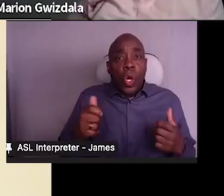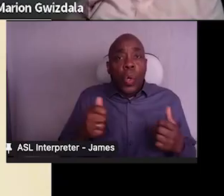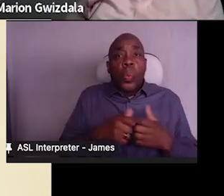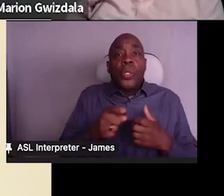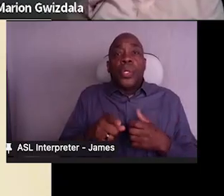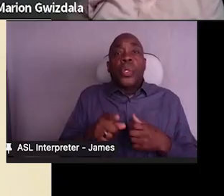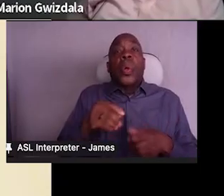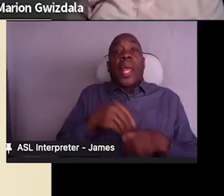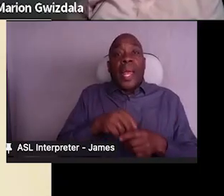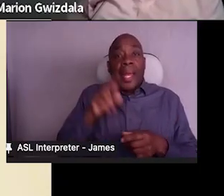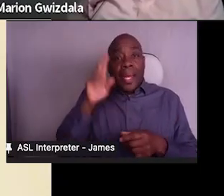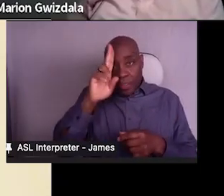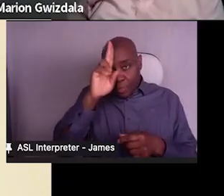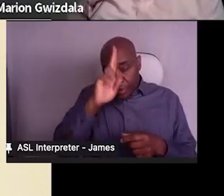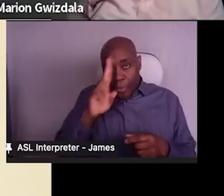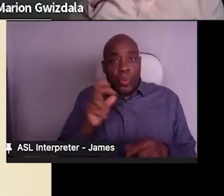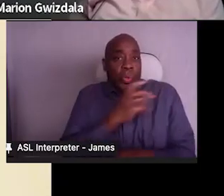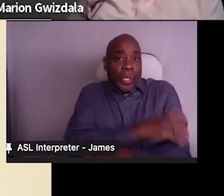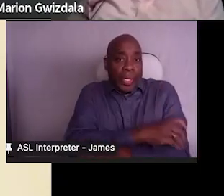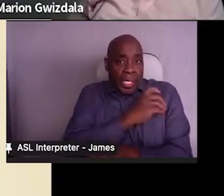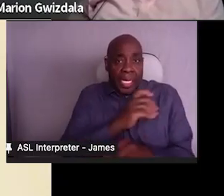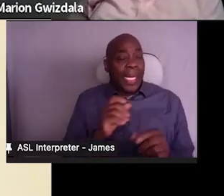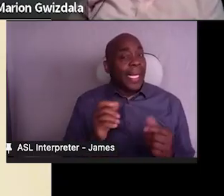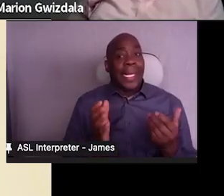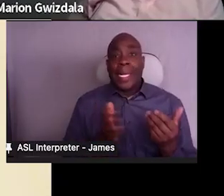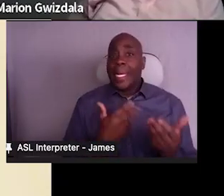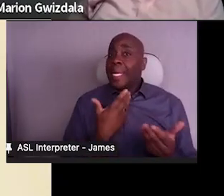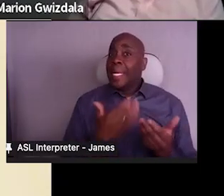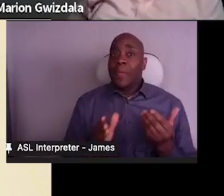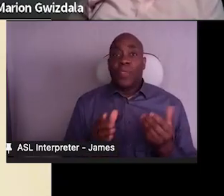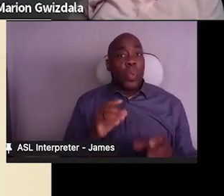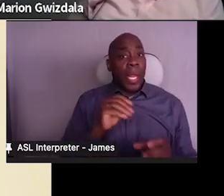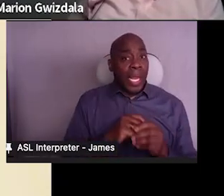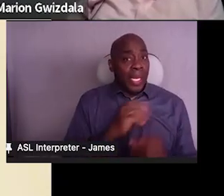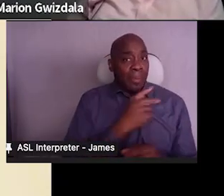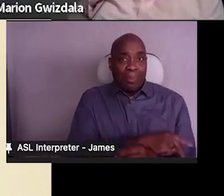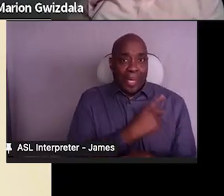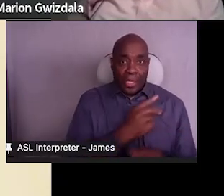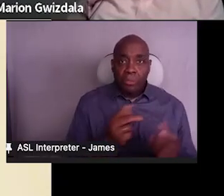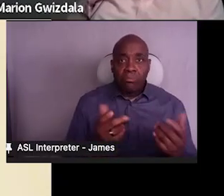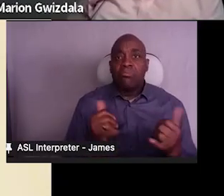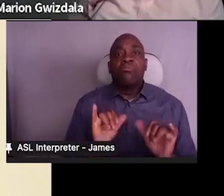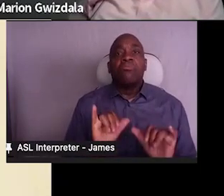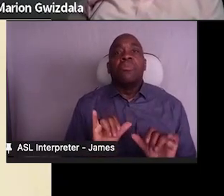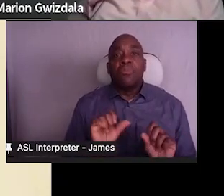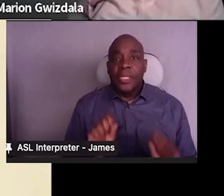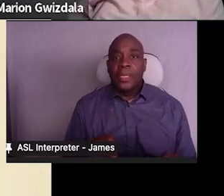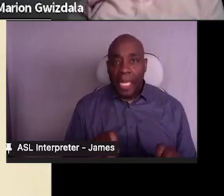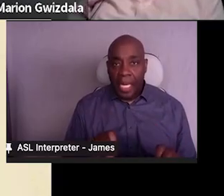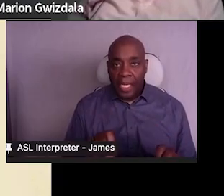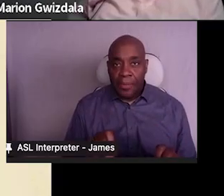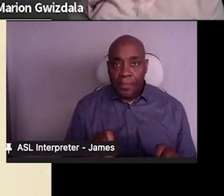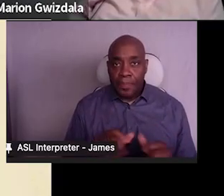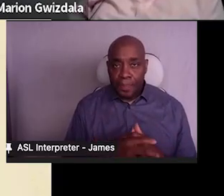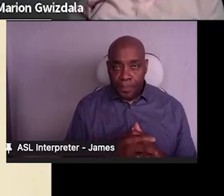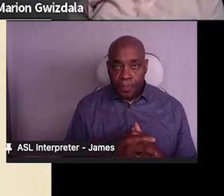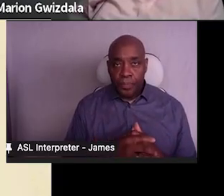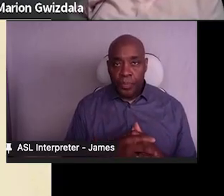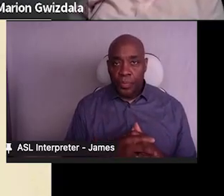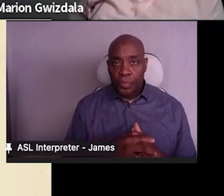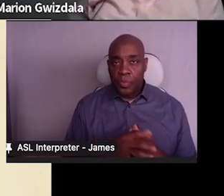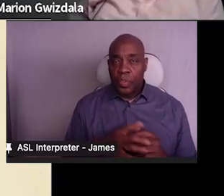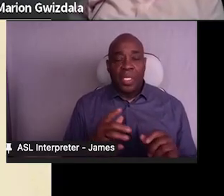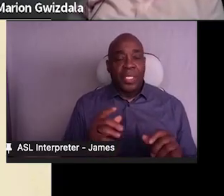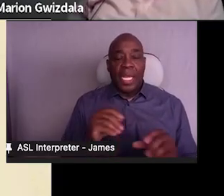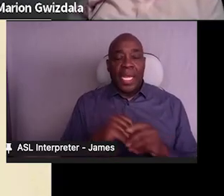inpatient area of the restaurant. I'm sorry, of the hospital. Places of public accommodation